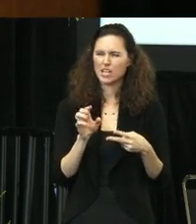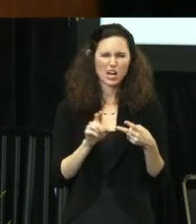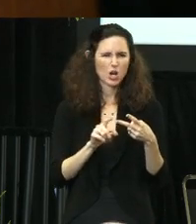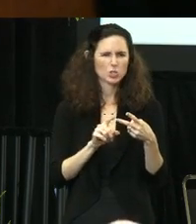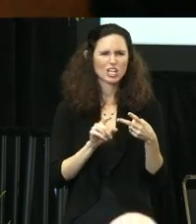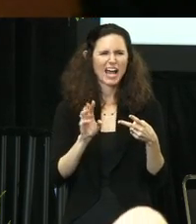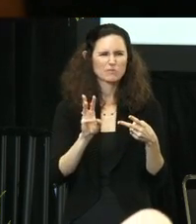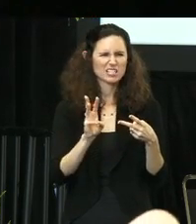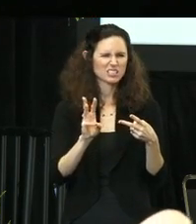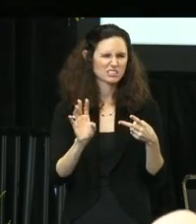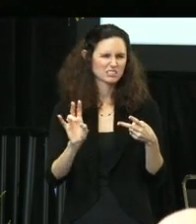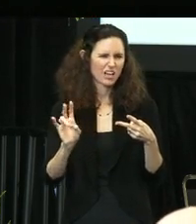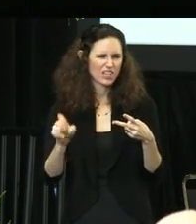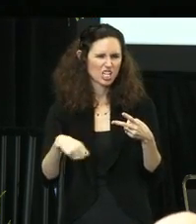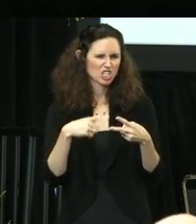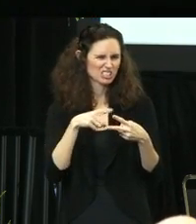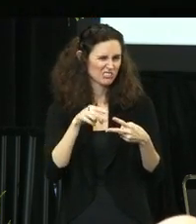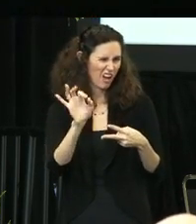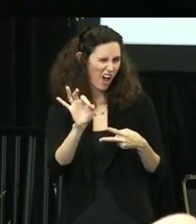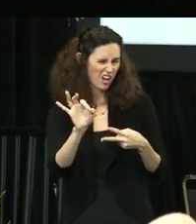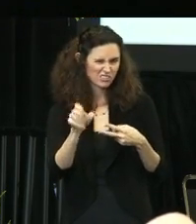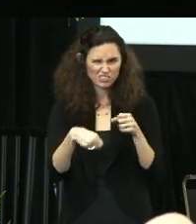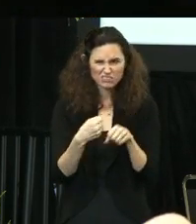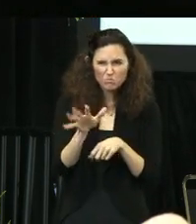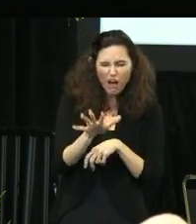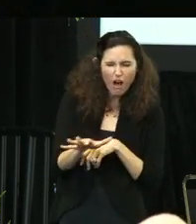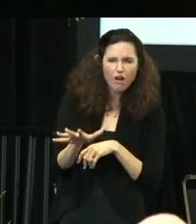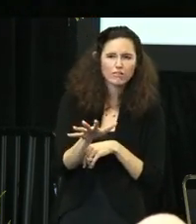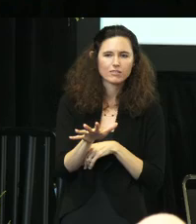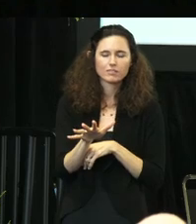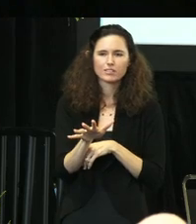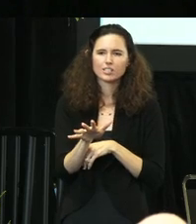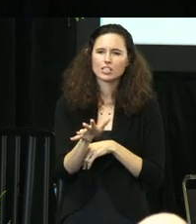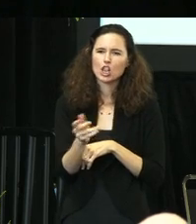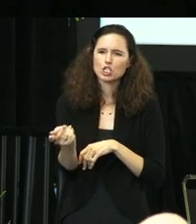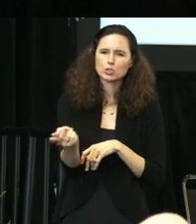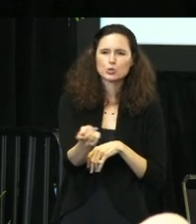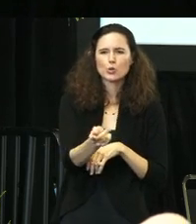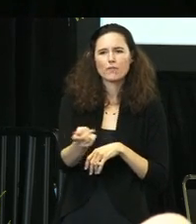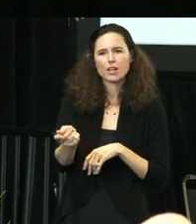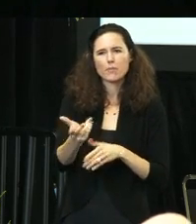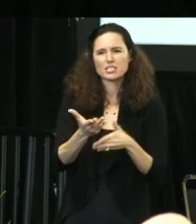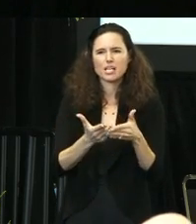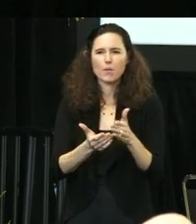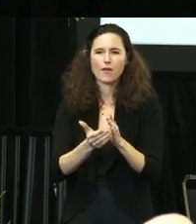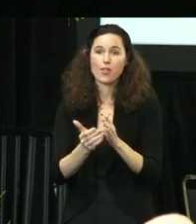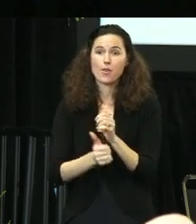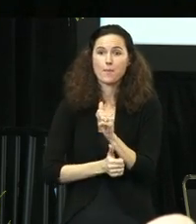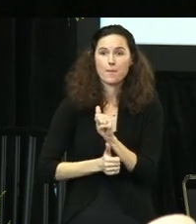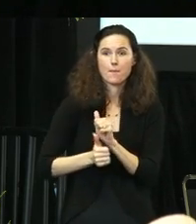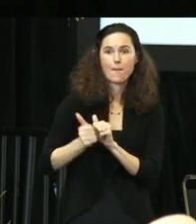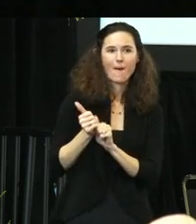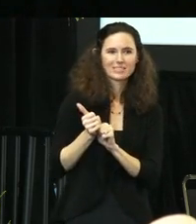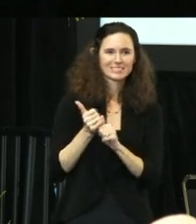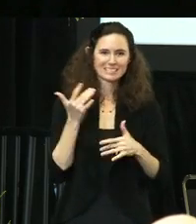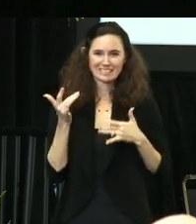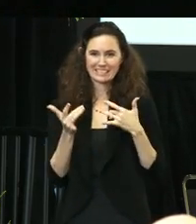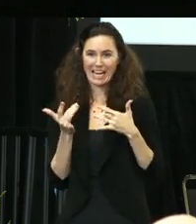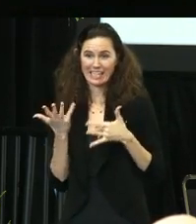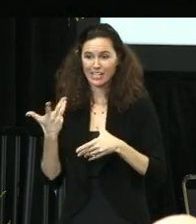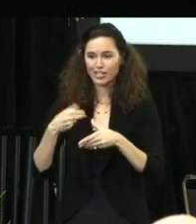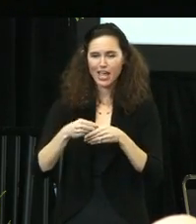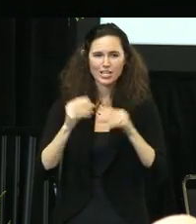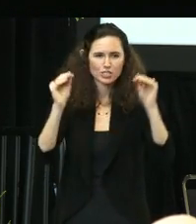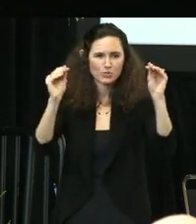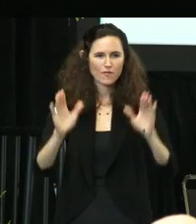and Rosalind's been here for, I think, 9. They are some of the most engaging professors. Their students